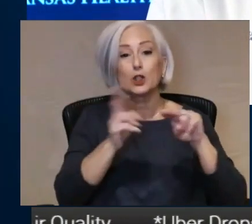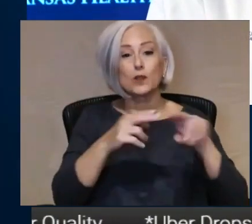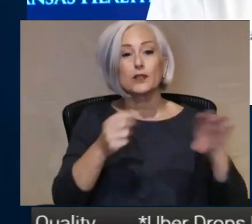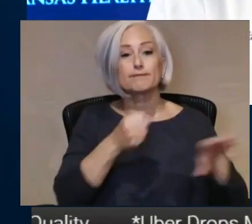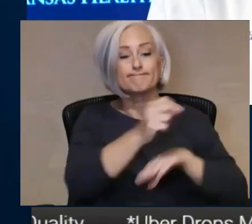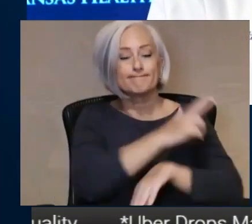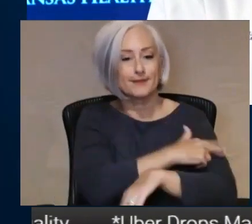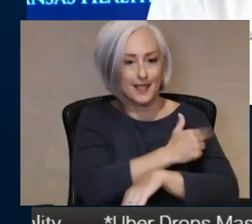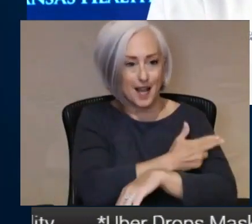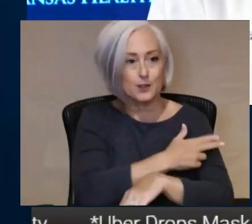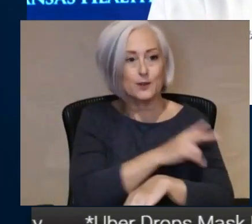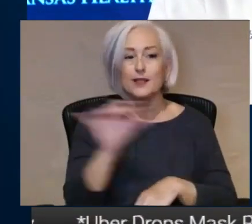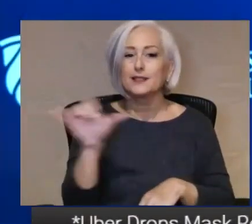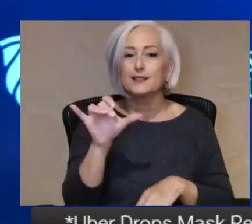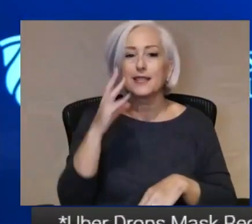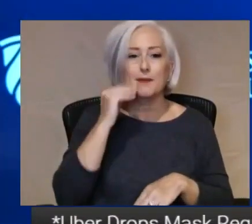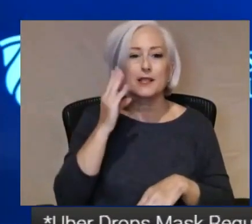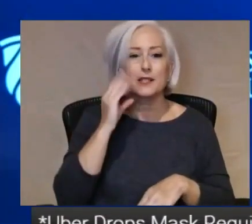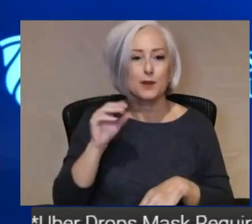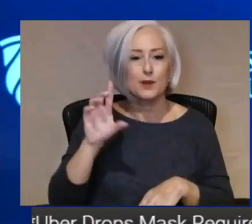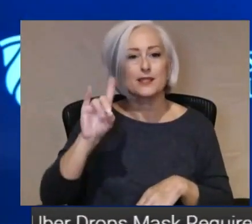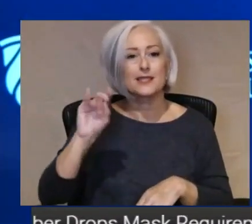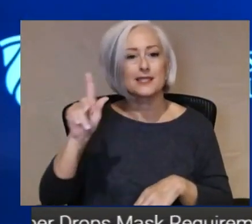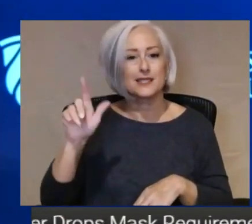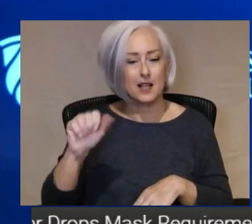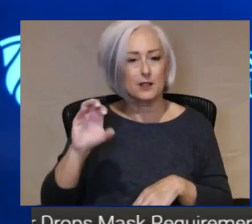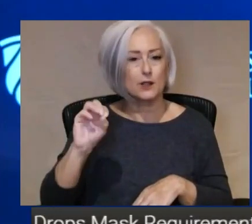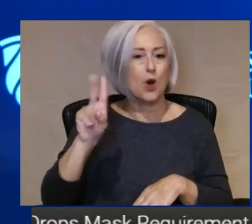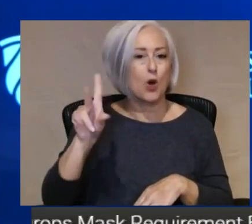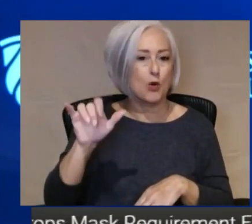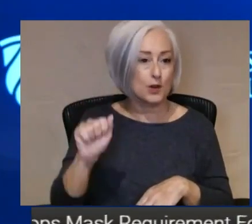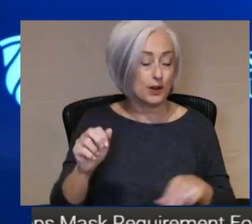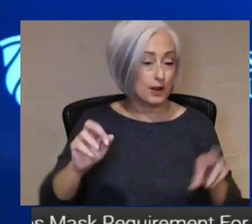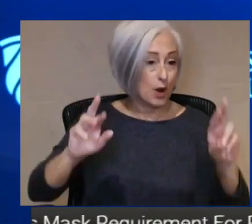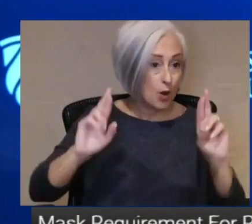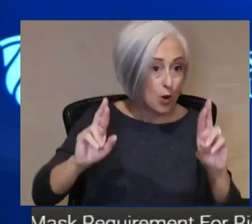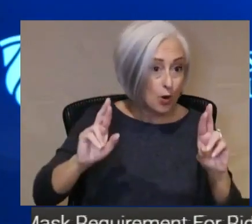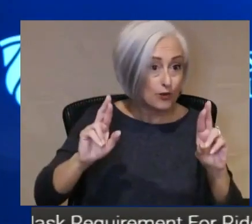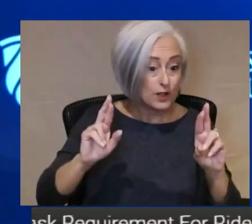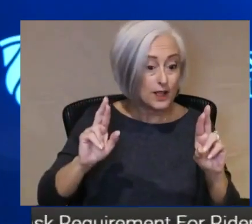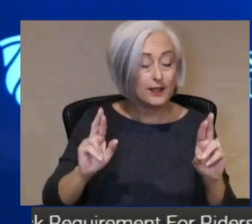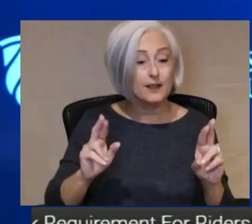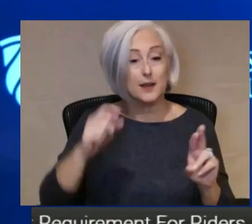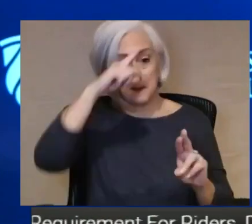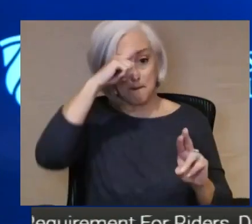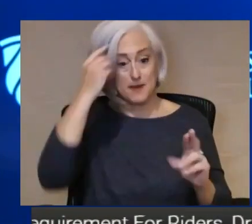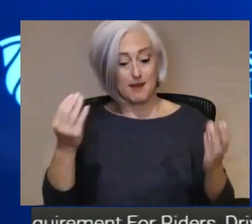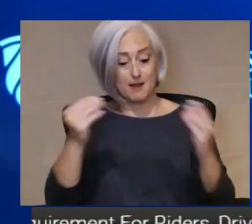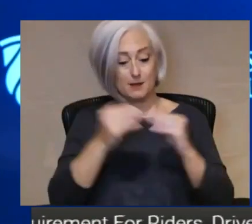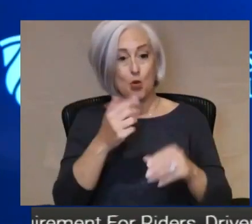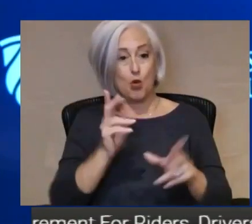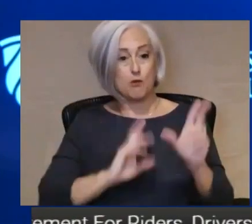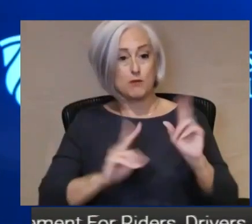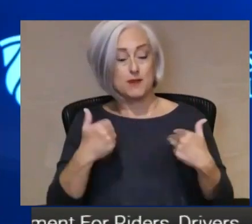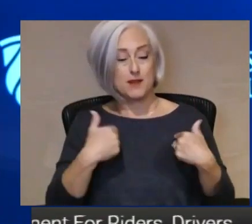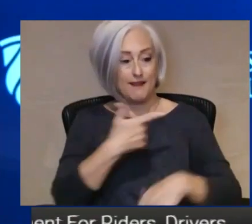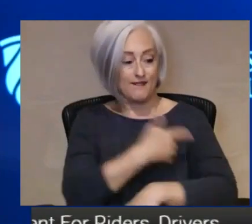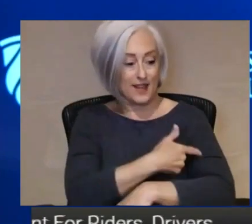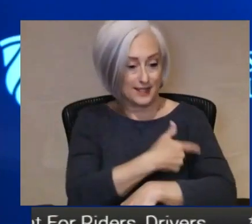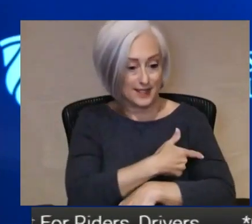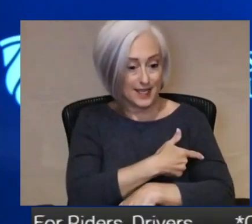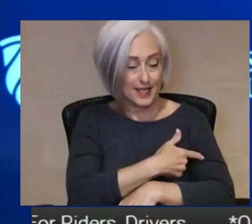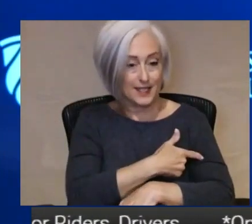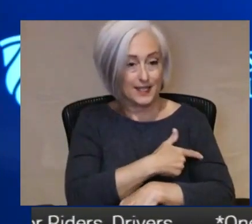Delta and the Omicron wave previously. Hopefully, that higher rates of vaccine and some natural immunity from prior infection, especially from